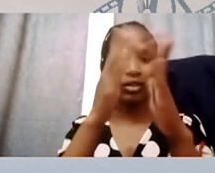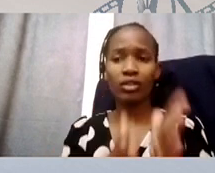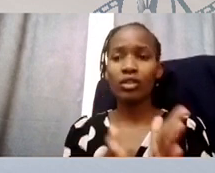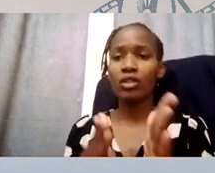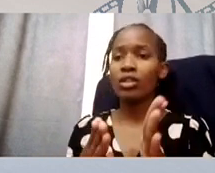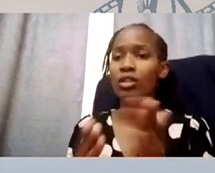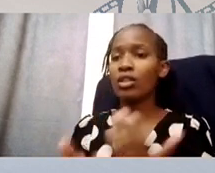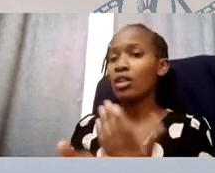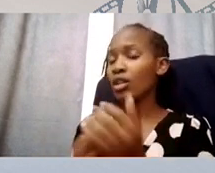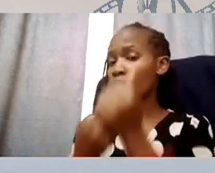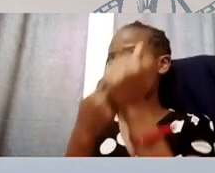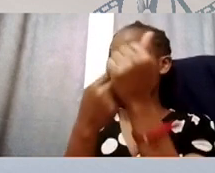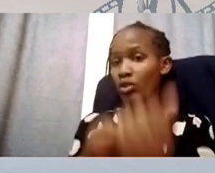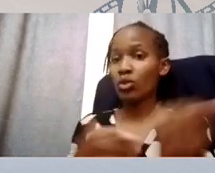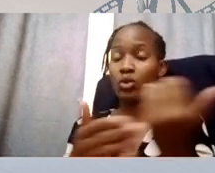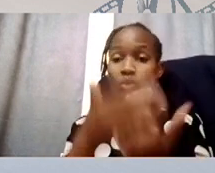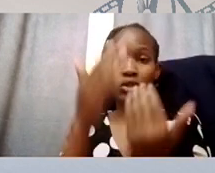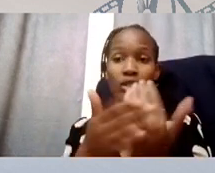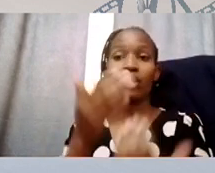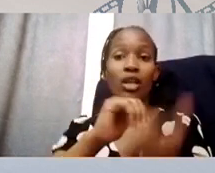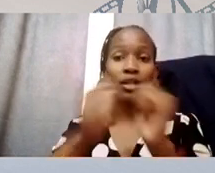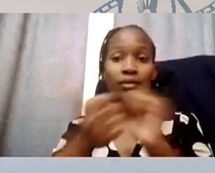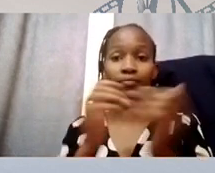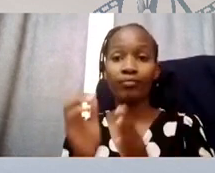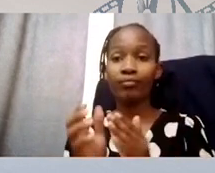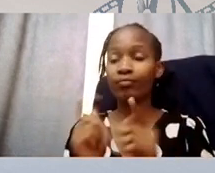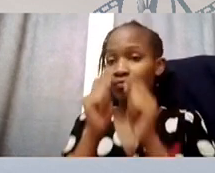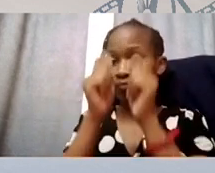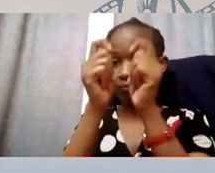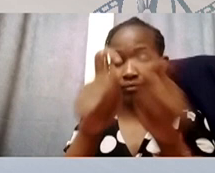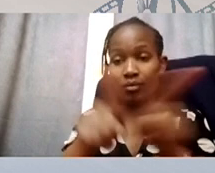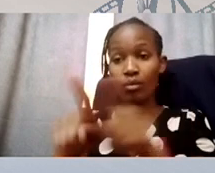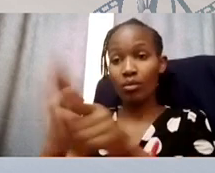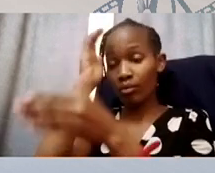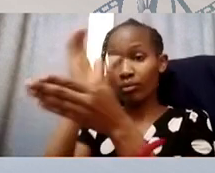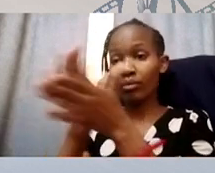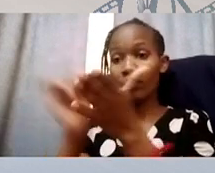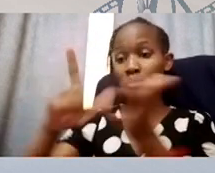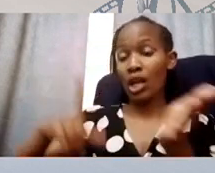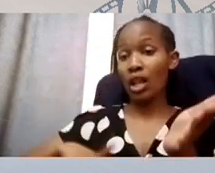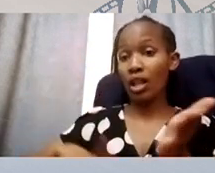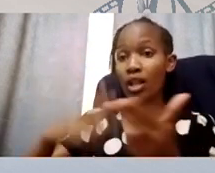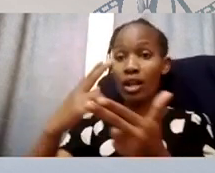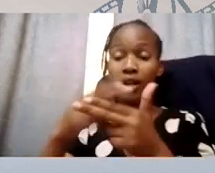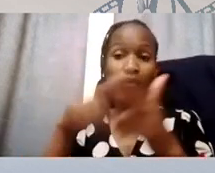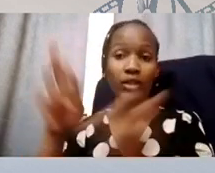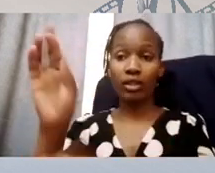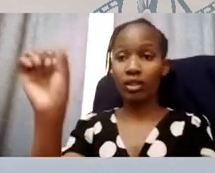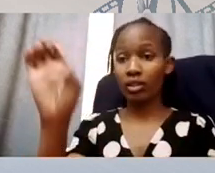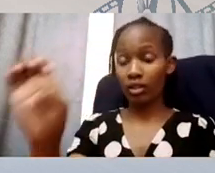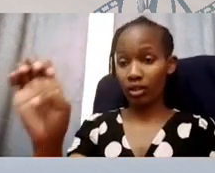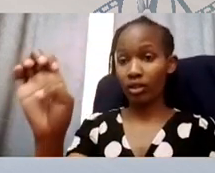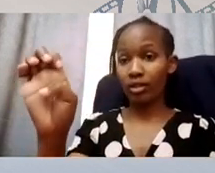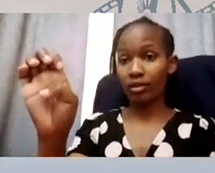refugee sports talent. Then I believe we'll also be joined by a lady by the name of Rose Lokonyen